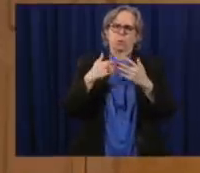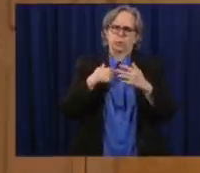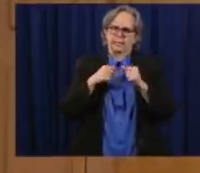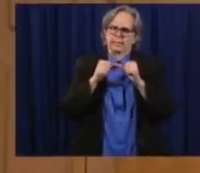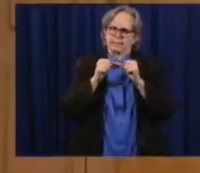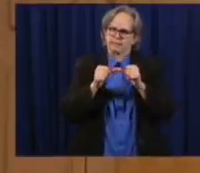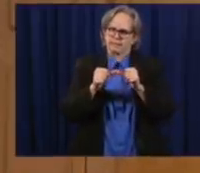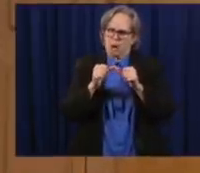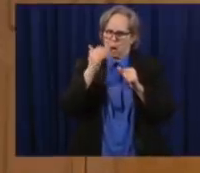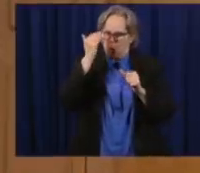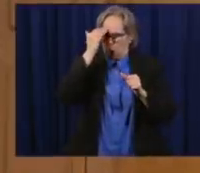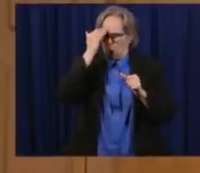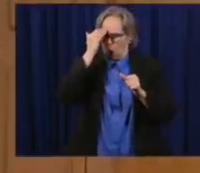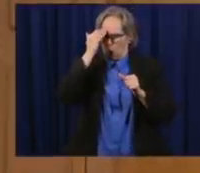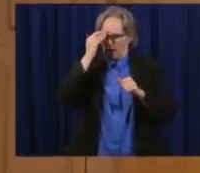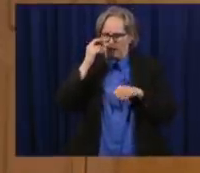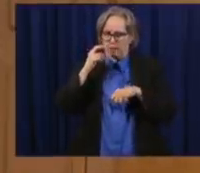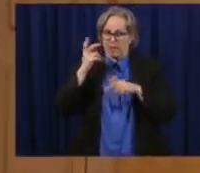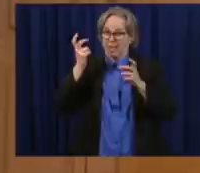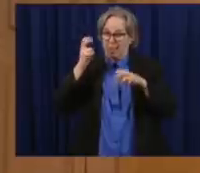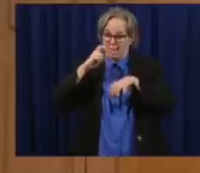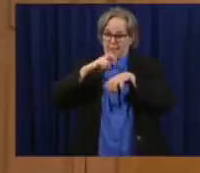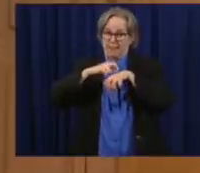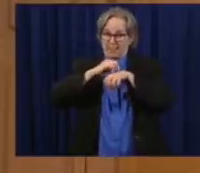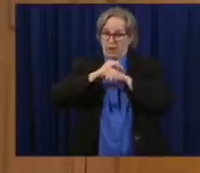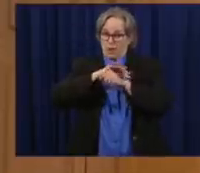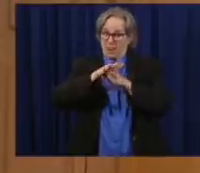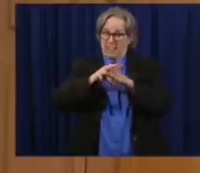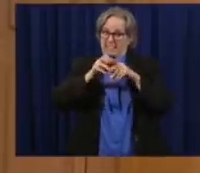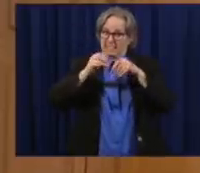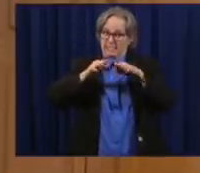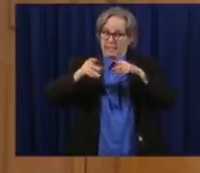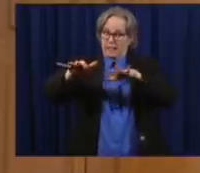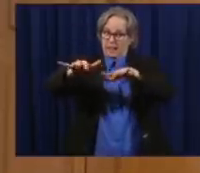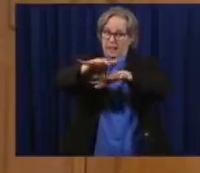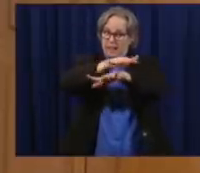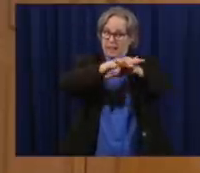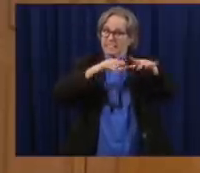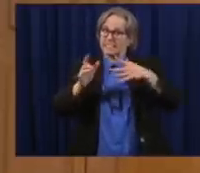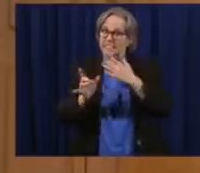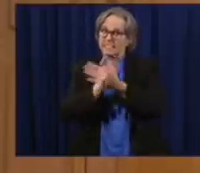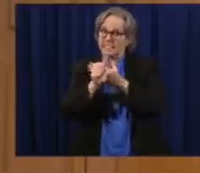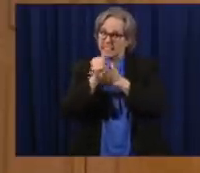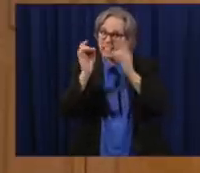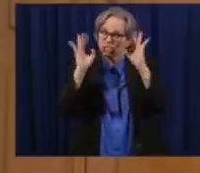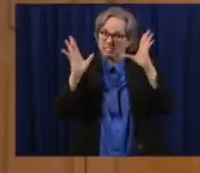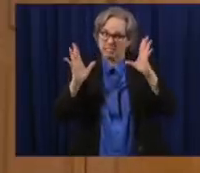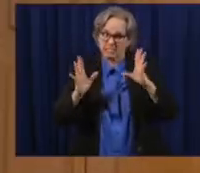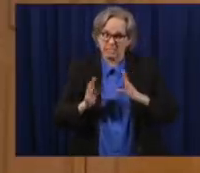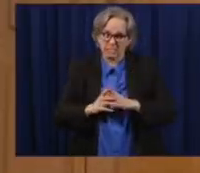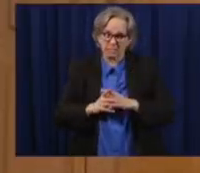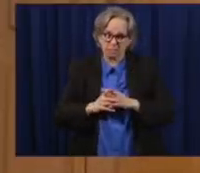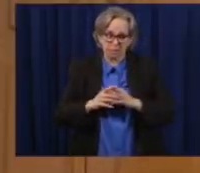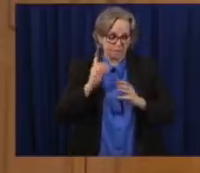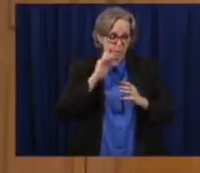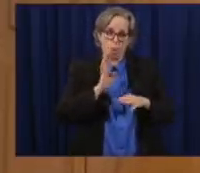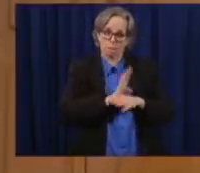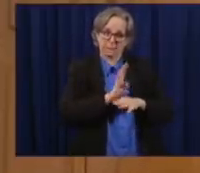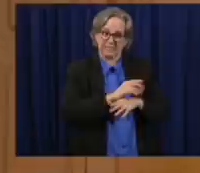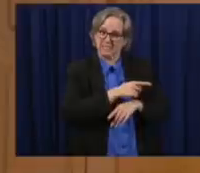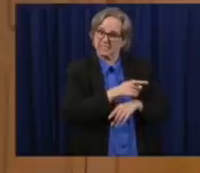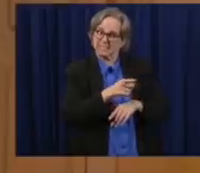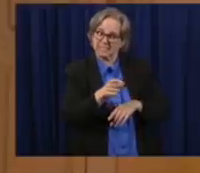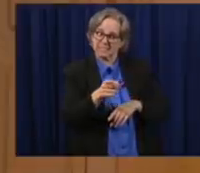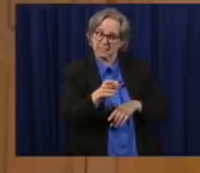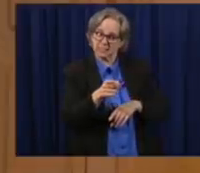is still a threat. It's even a threat to businesses, because for a business to have an outbreak that is out of control can be, death